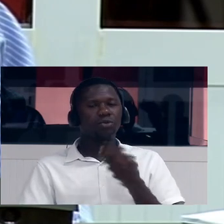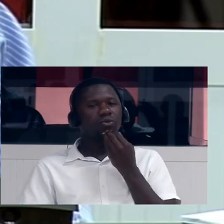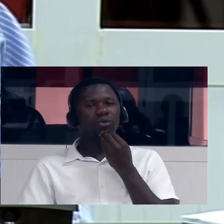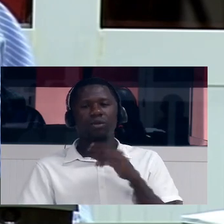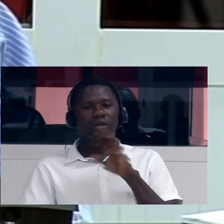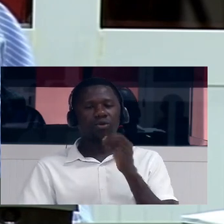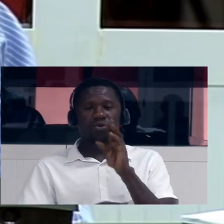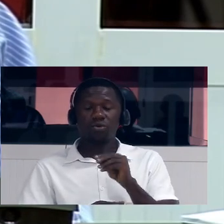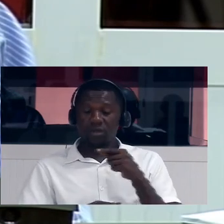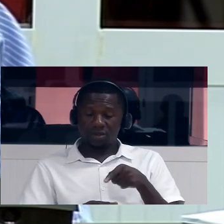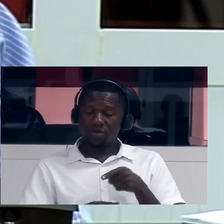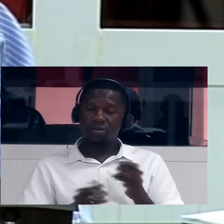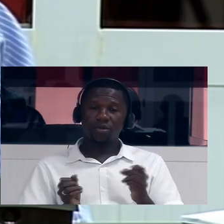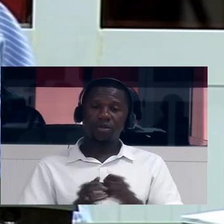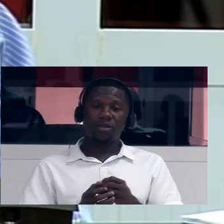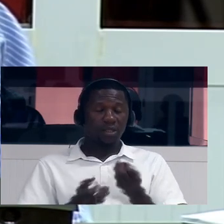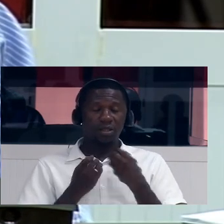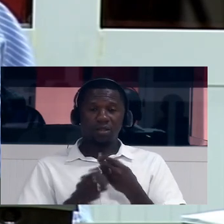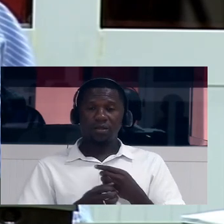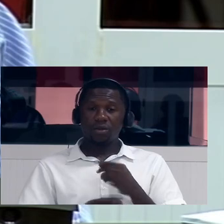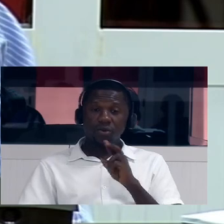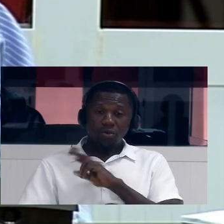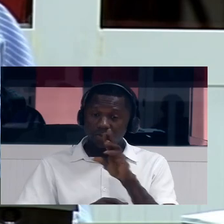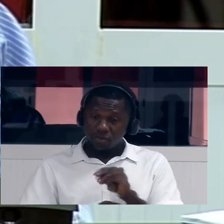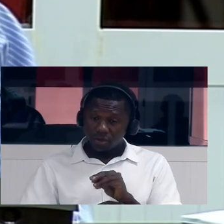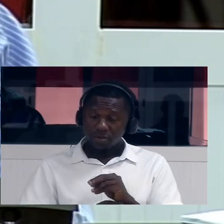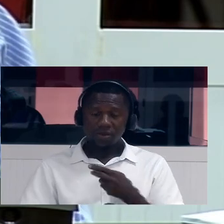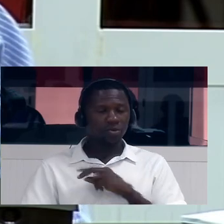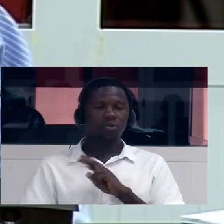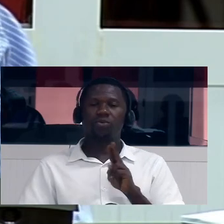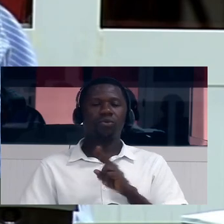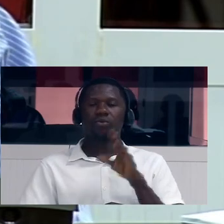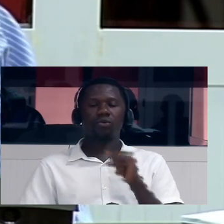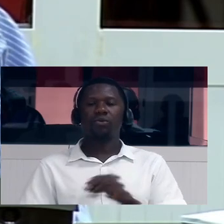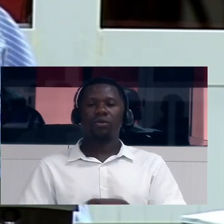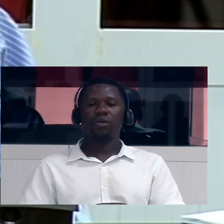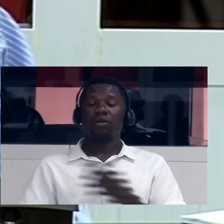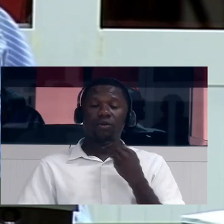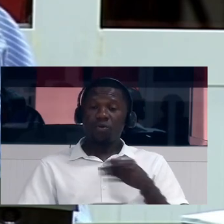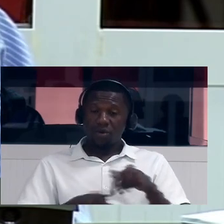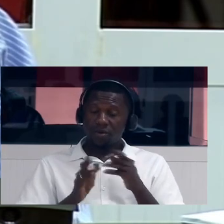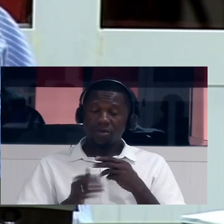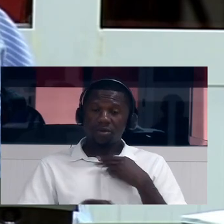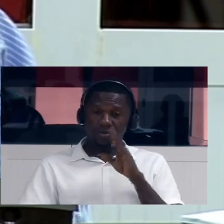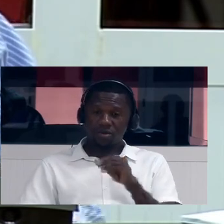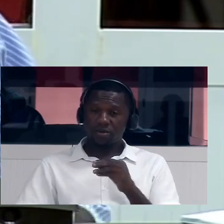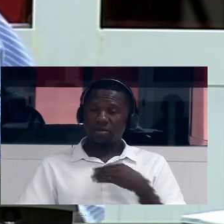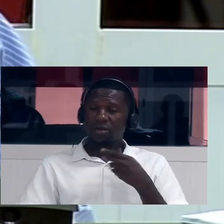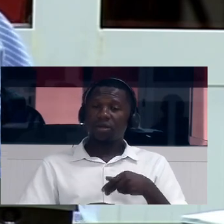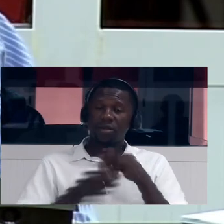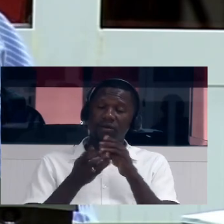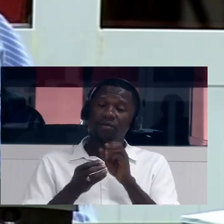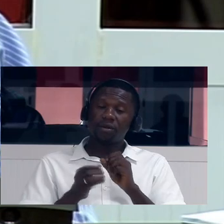And then he said to me, "So you will not do it?" I said, "No, I will not do it." He said, "Okay, if that's the way you're going to behave, I will not give you instructions anymore."